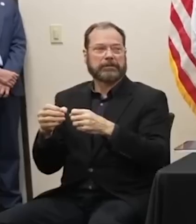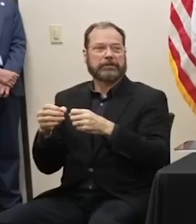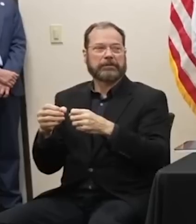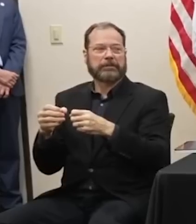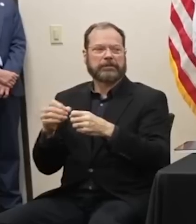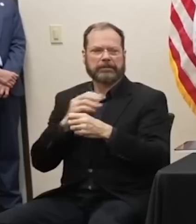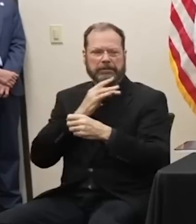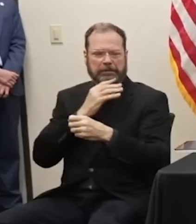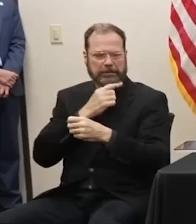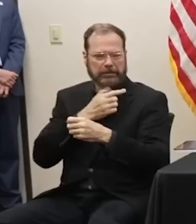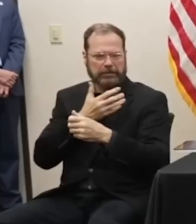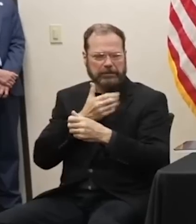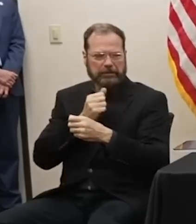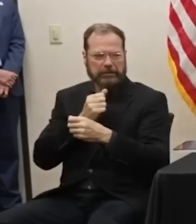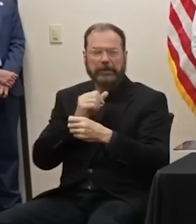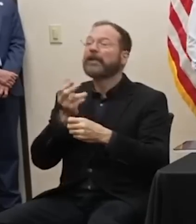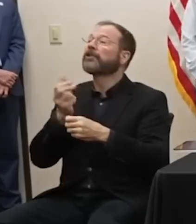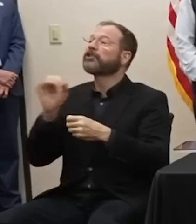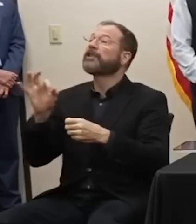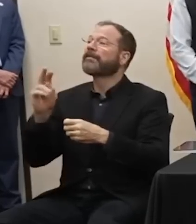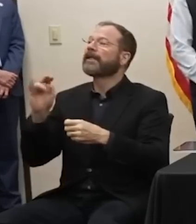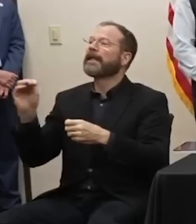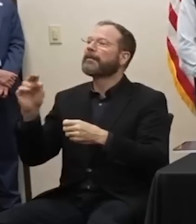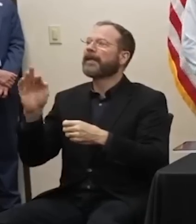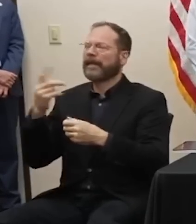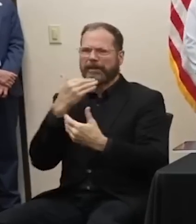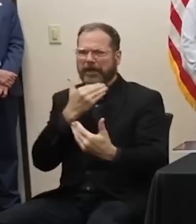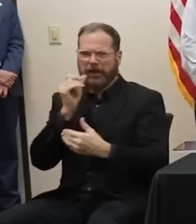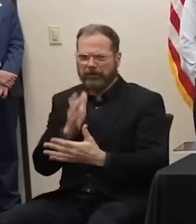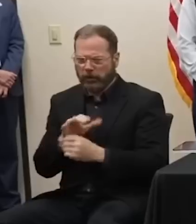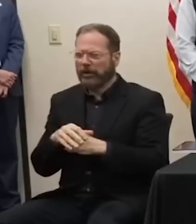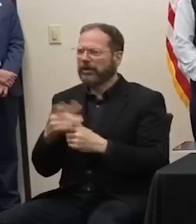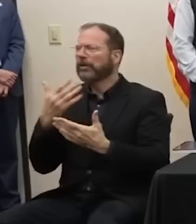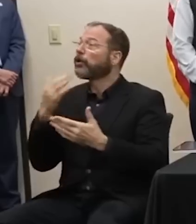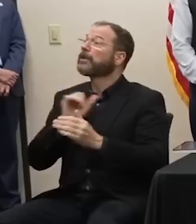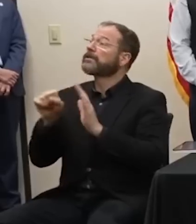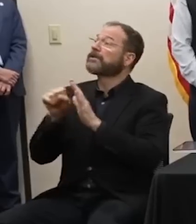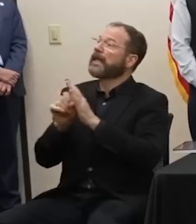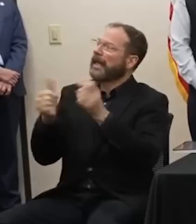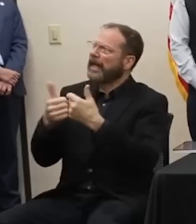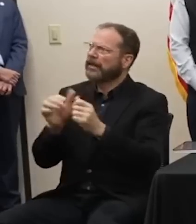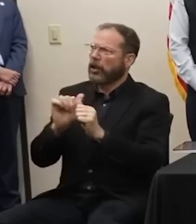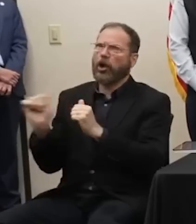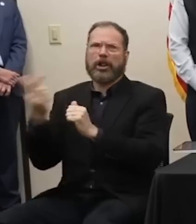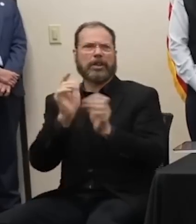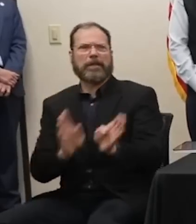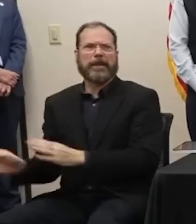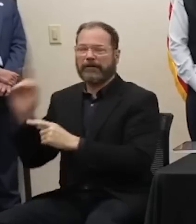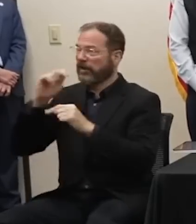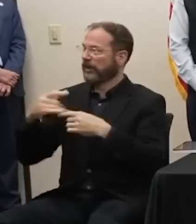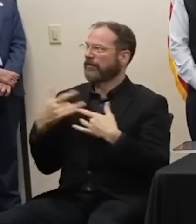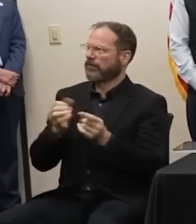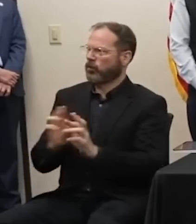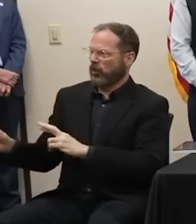microphone. Go ahead. All right, Chief Nim Kidd. Thank you, Governor. And as you've heard, our state agencies are prepared for this event. We will be